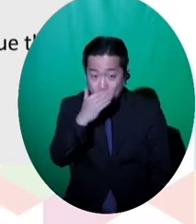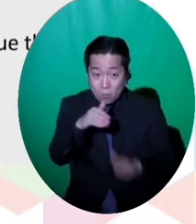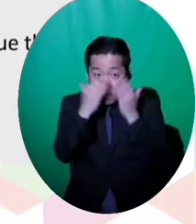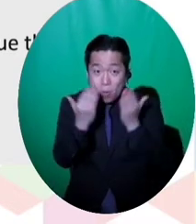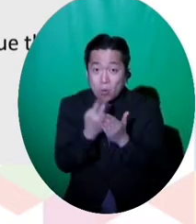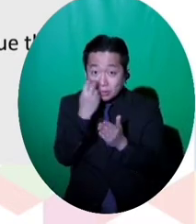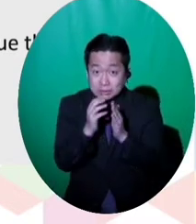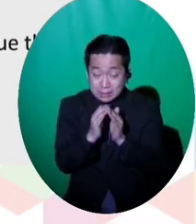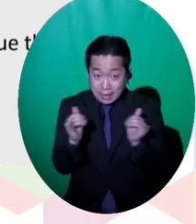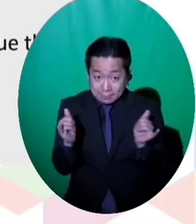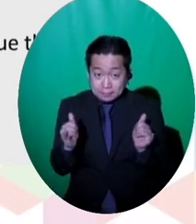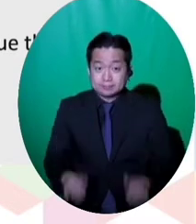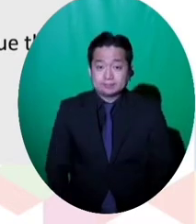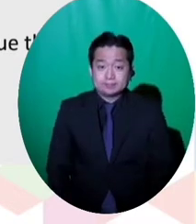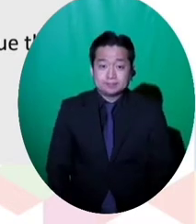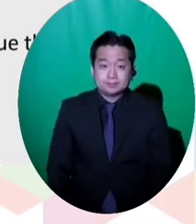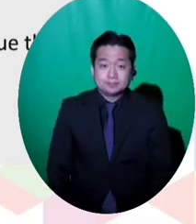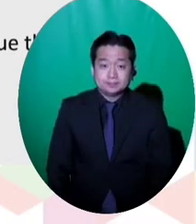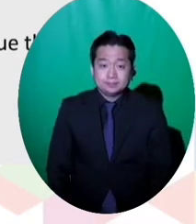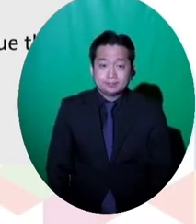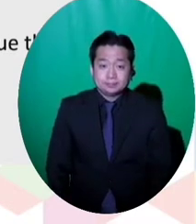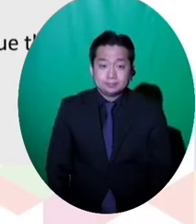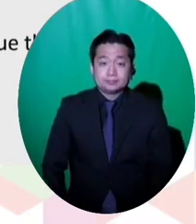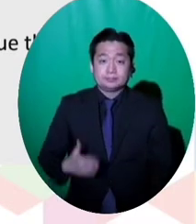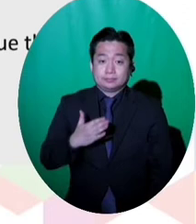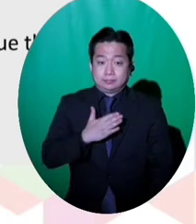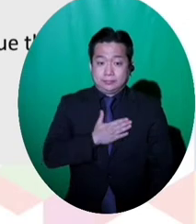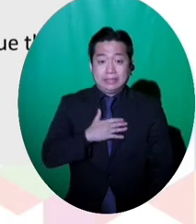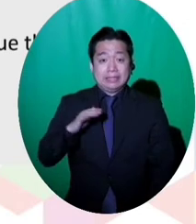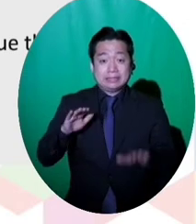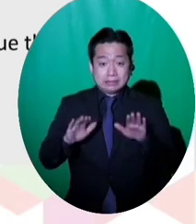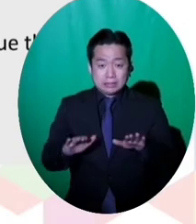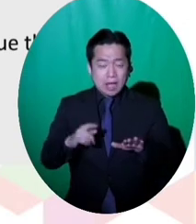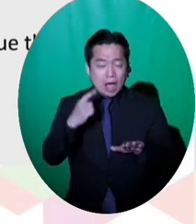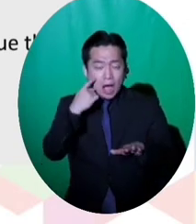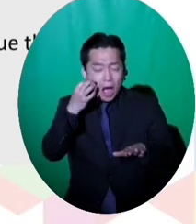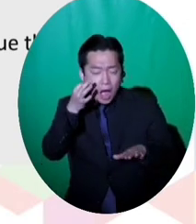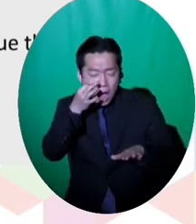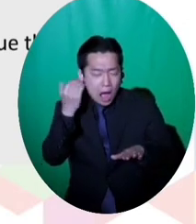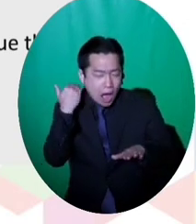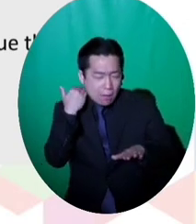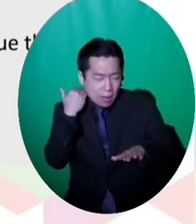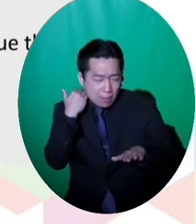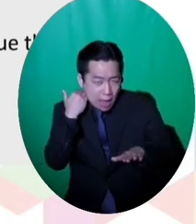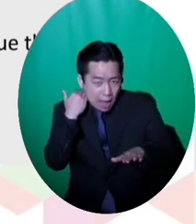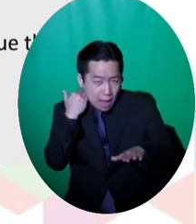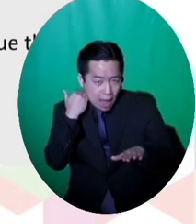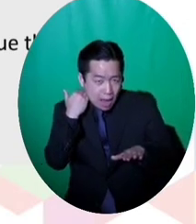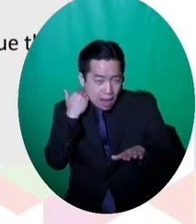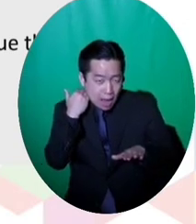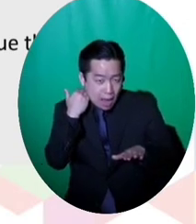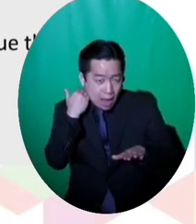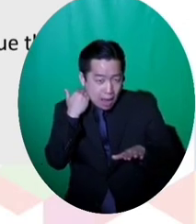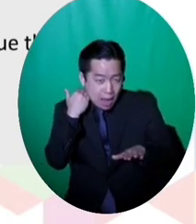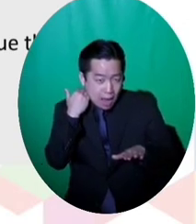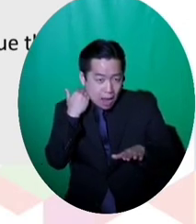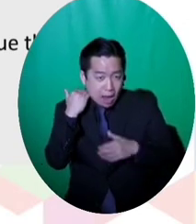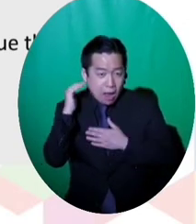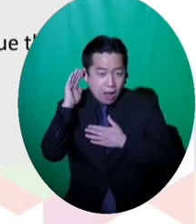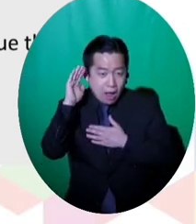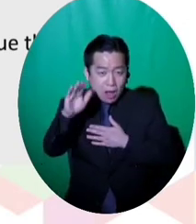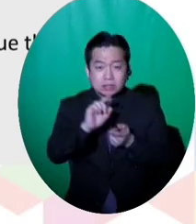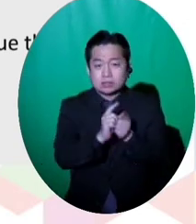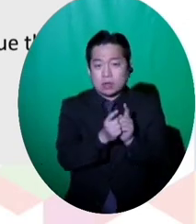relying on one another, whether they see it or not. And those people who think they are independent, those of us who are